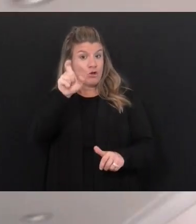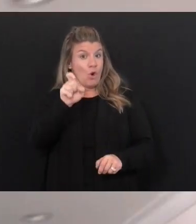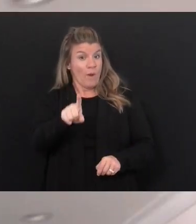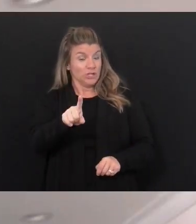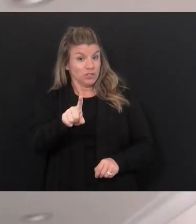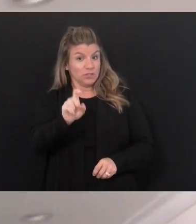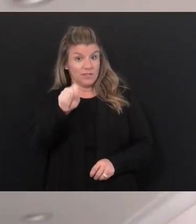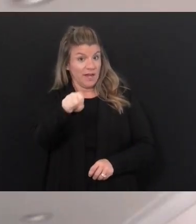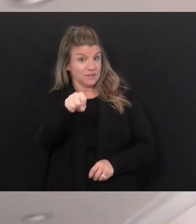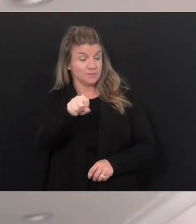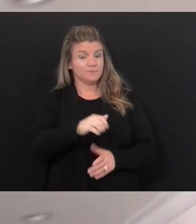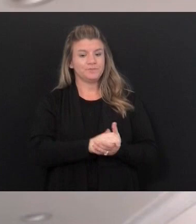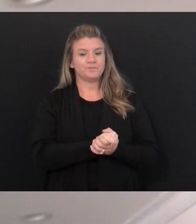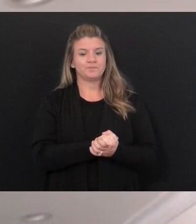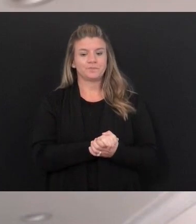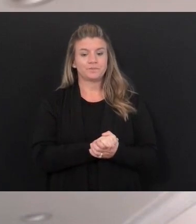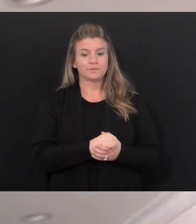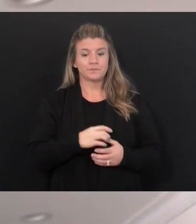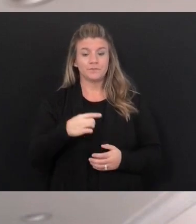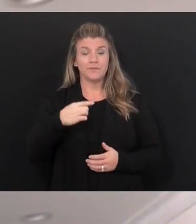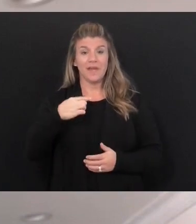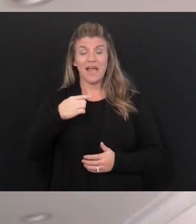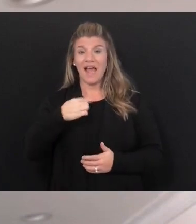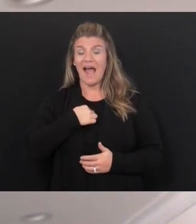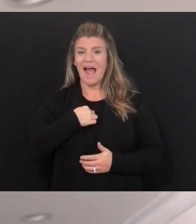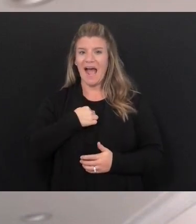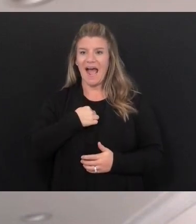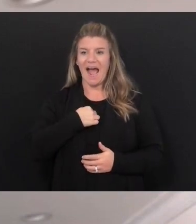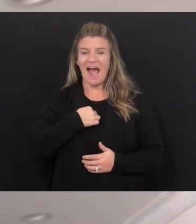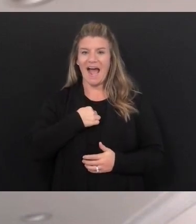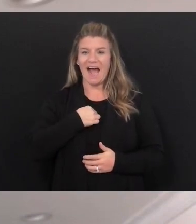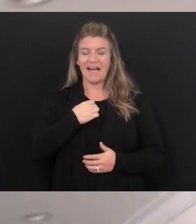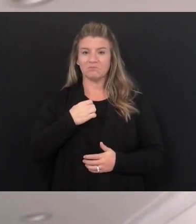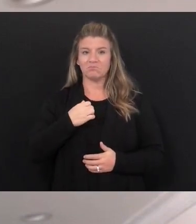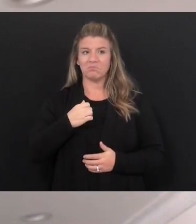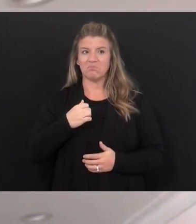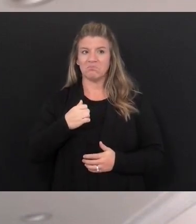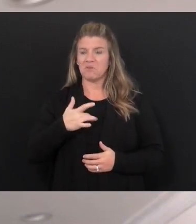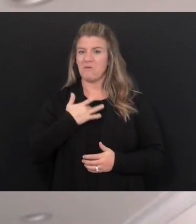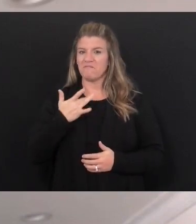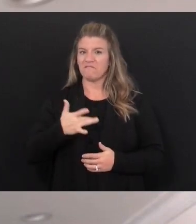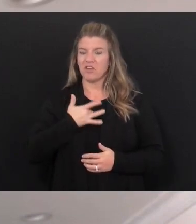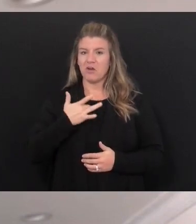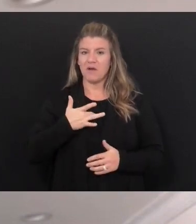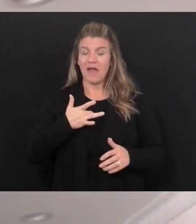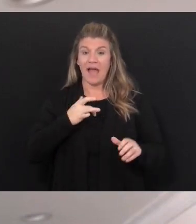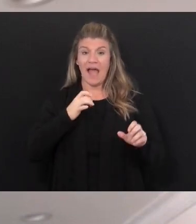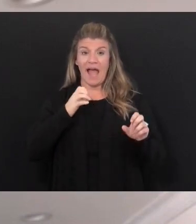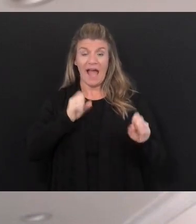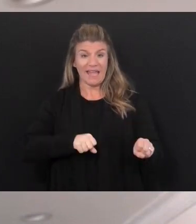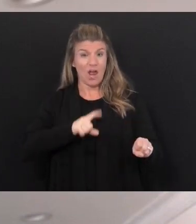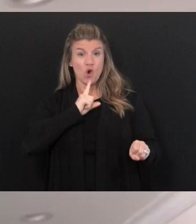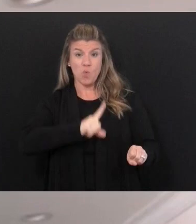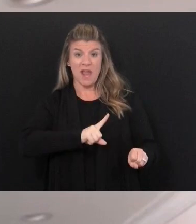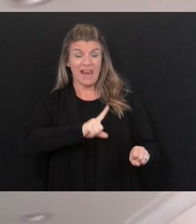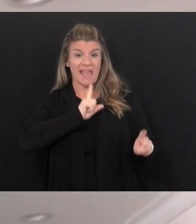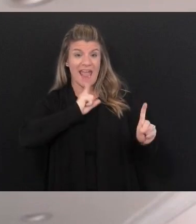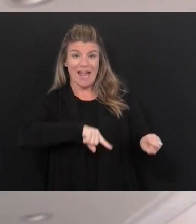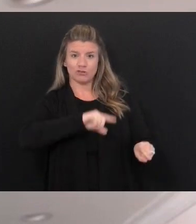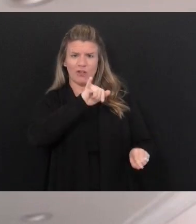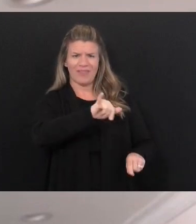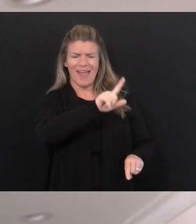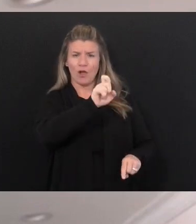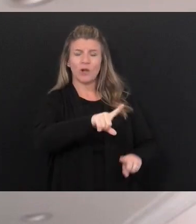would not really be able to answer that question, nor do I think almost anybody would. We have to recognize